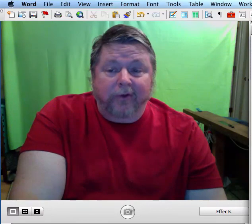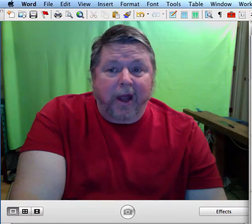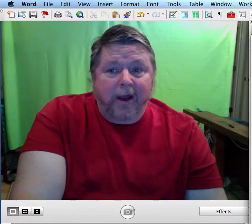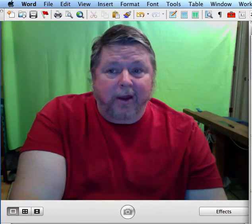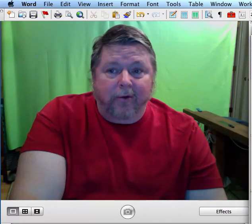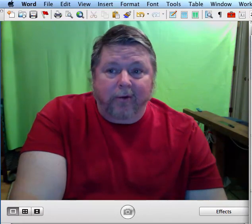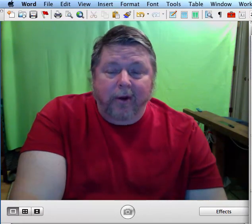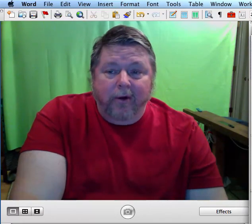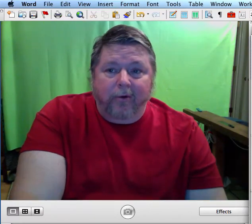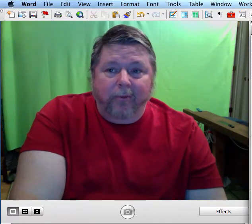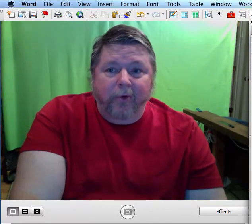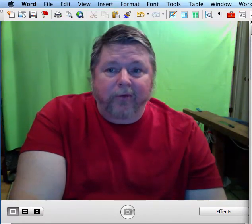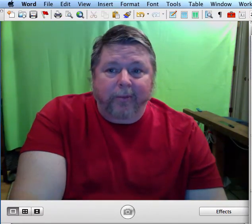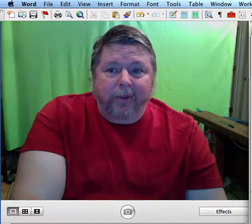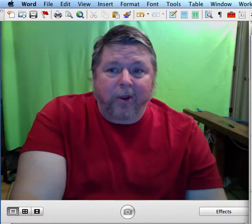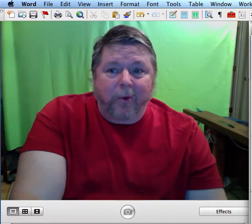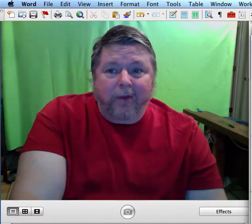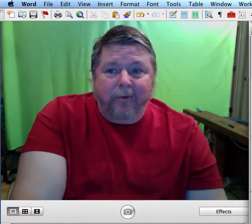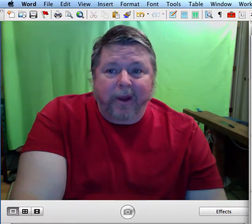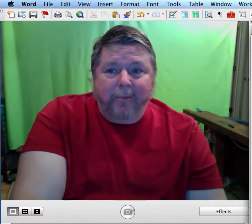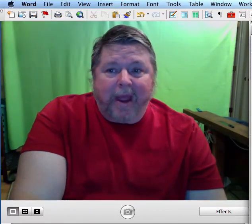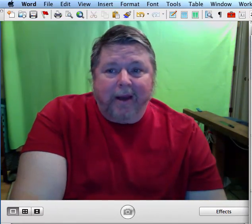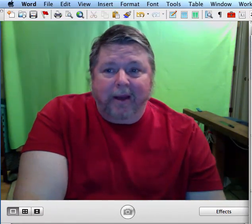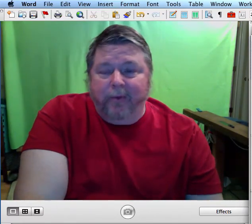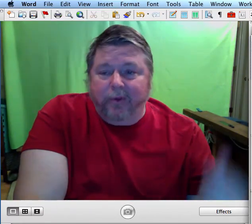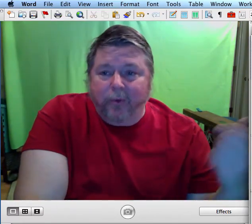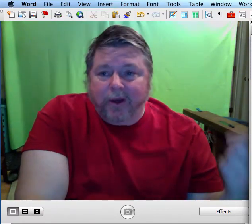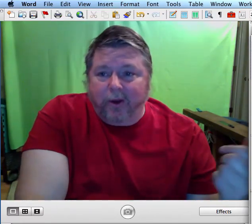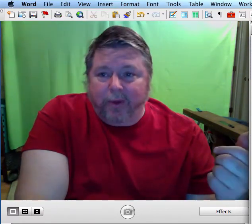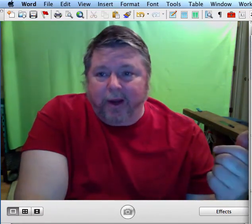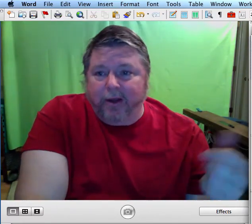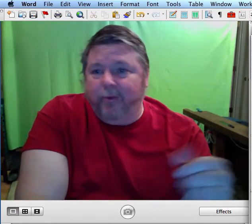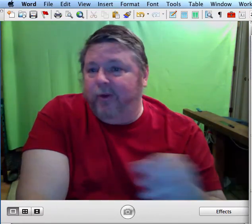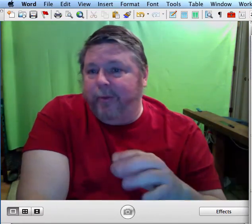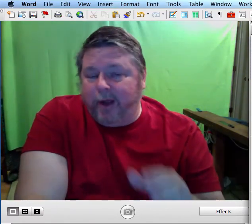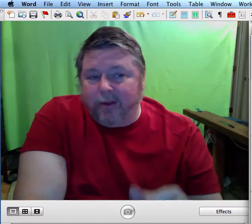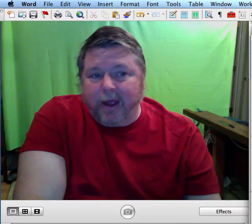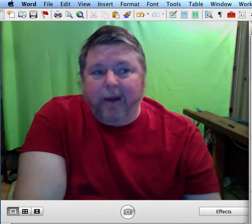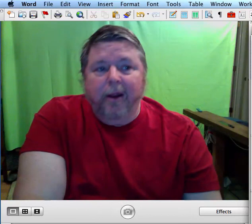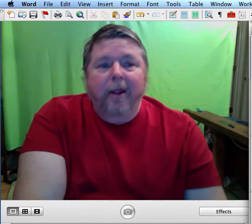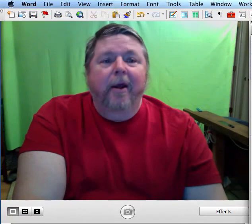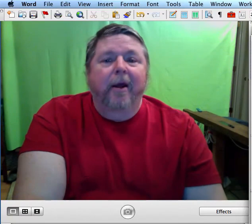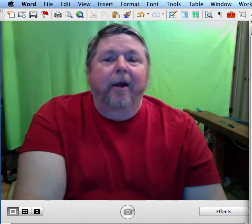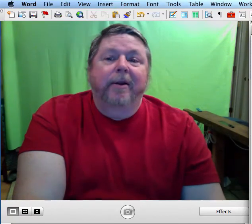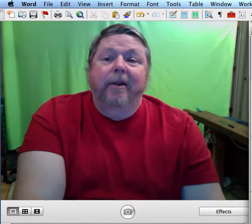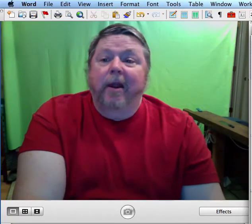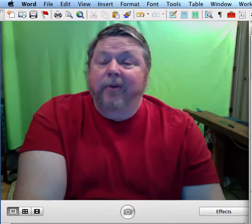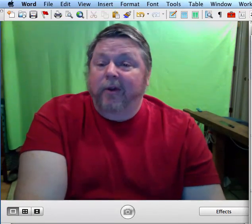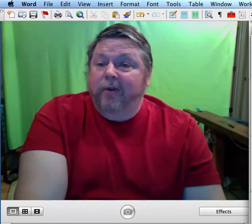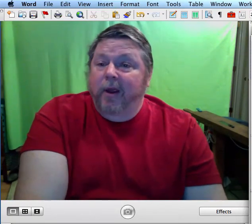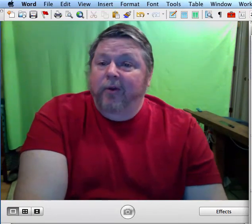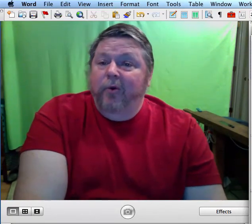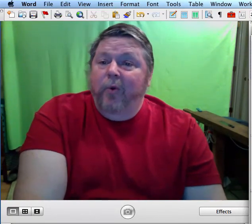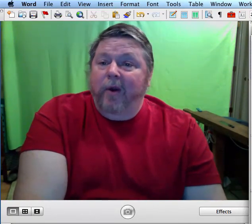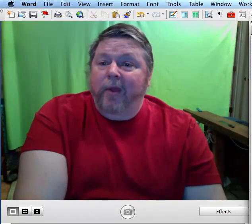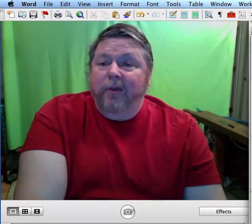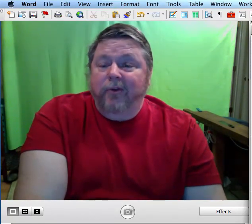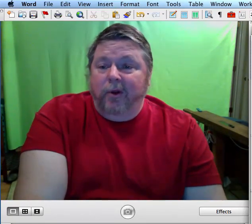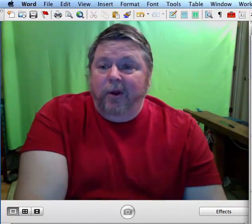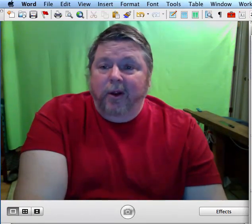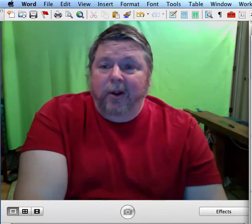adjust the lighting or move something away from being backlit with a window behind them or something like that? Did they adjust to